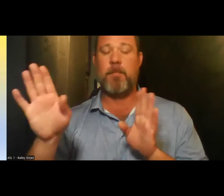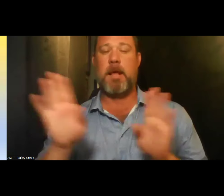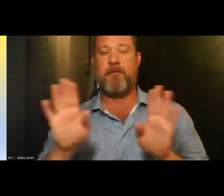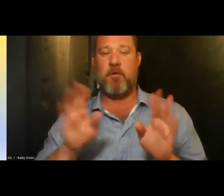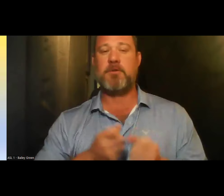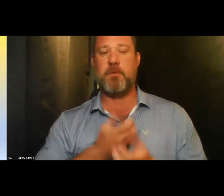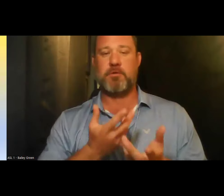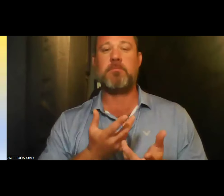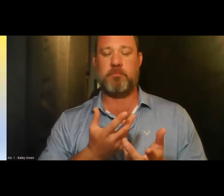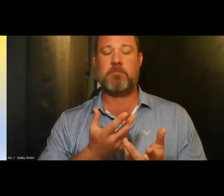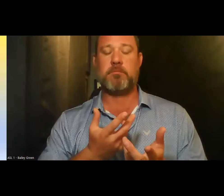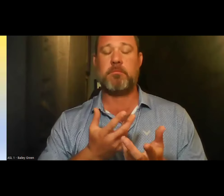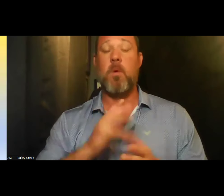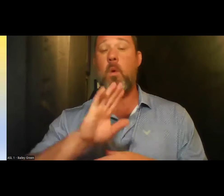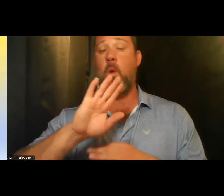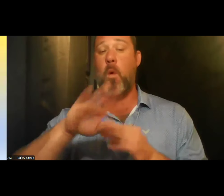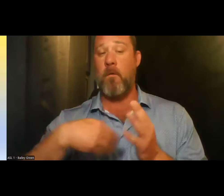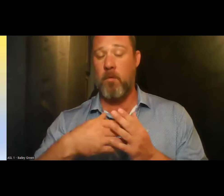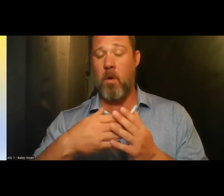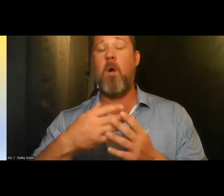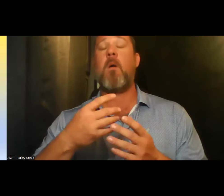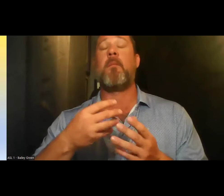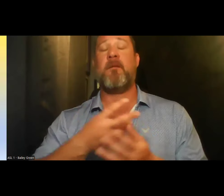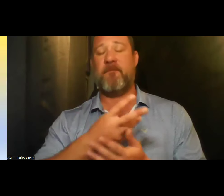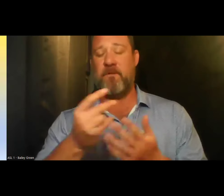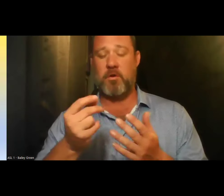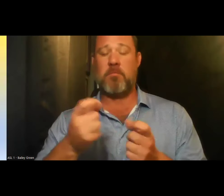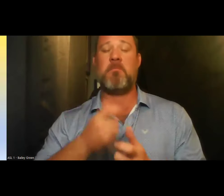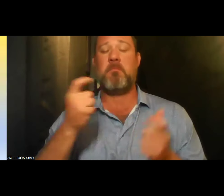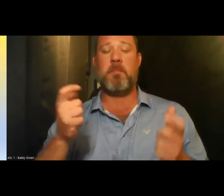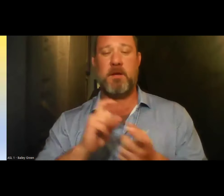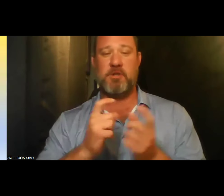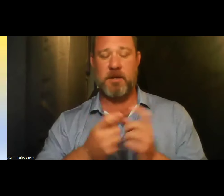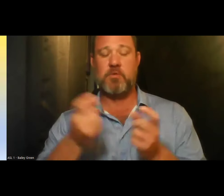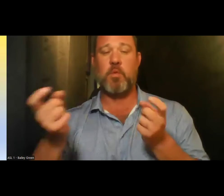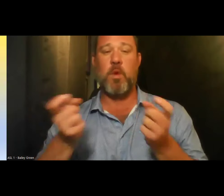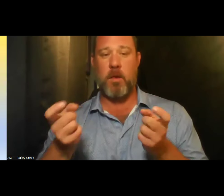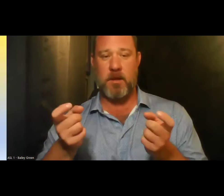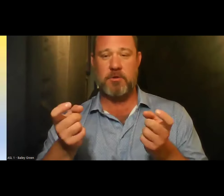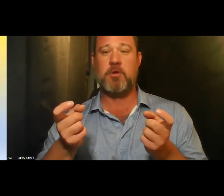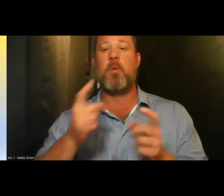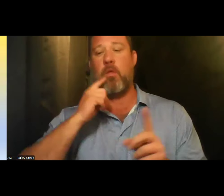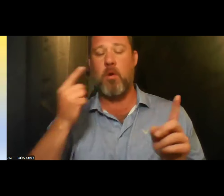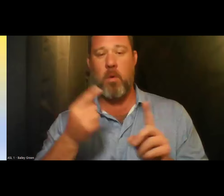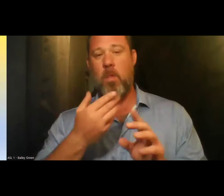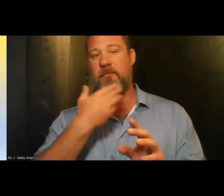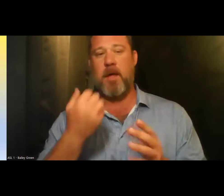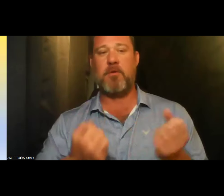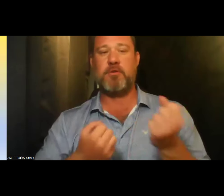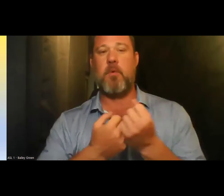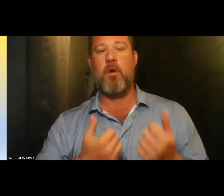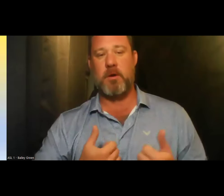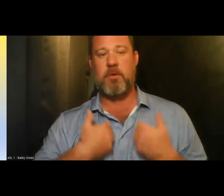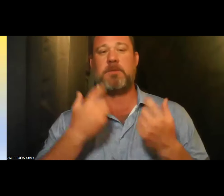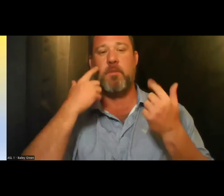expressions. Overall, there have been quite a few substantial changes to the regulations with the goal of better supporting our residents